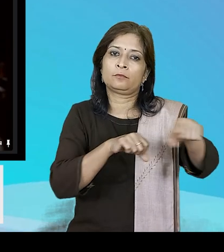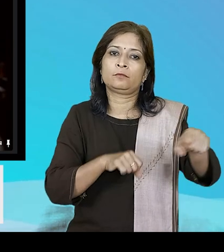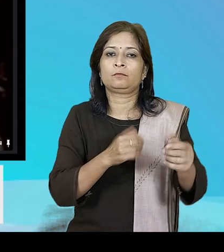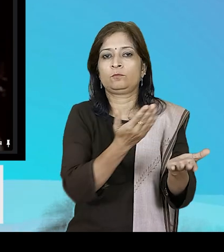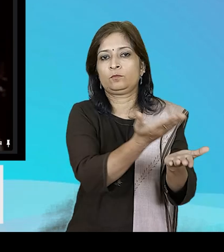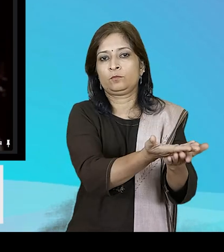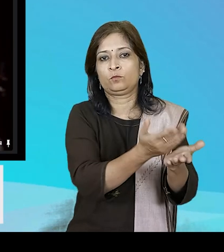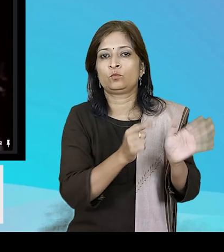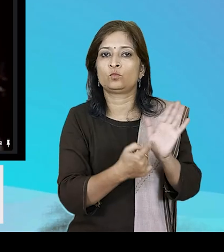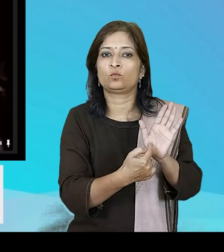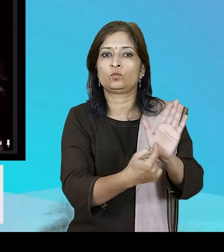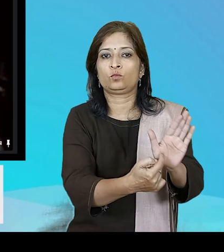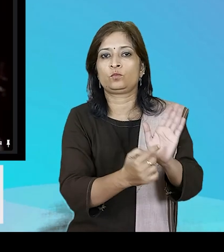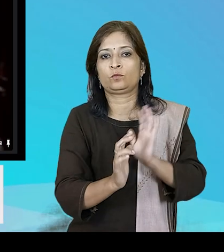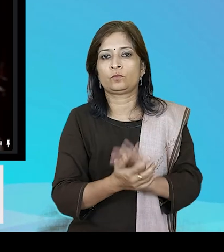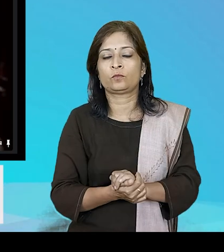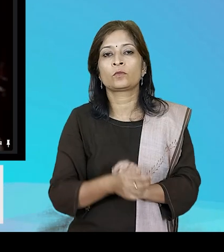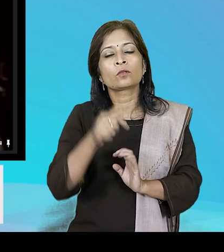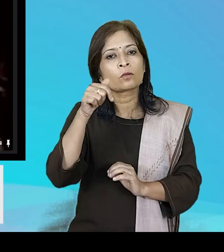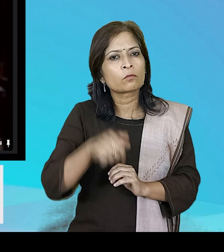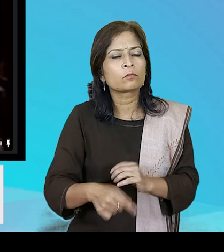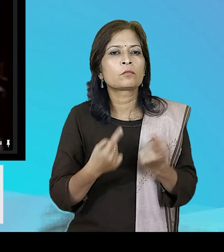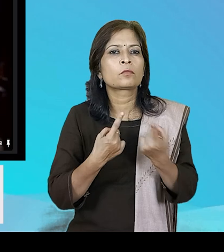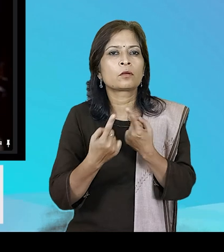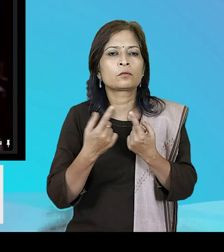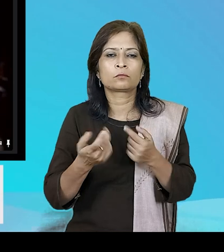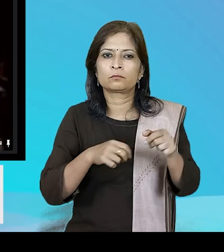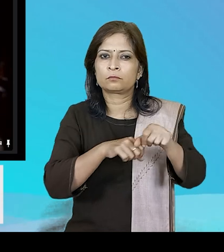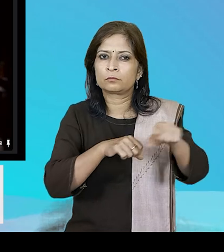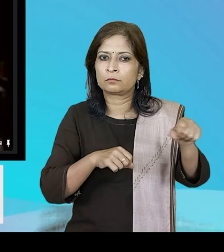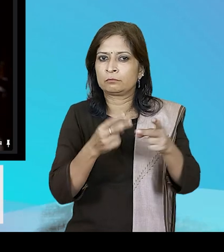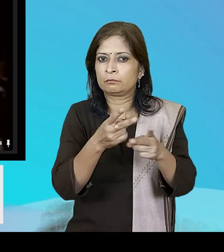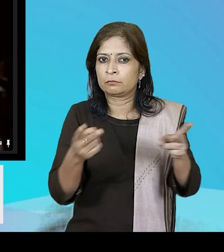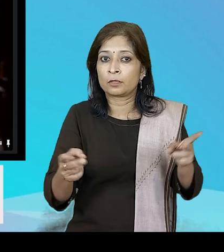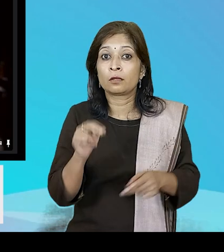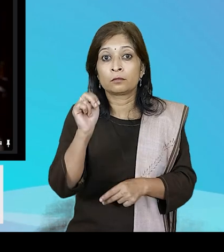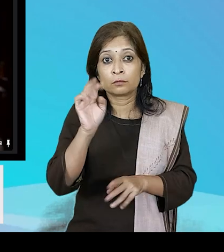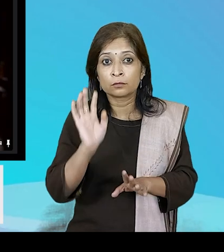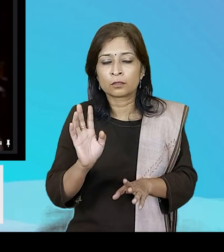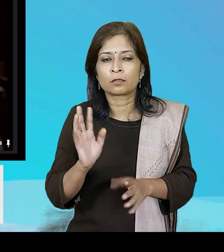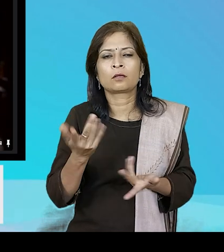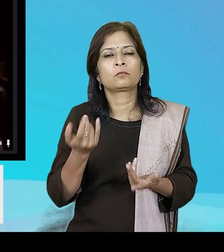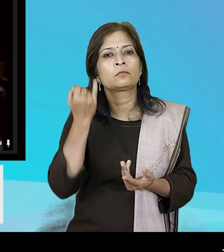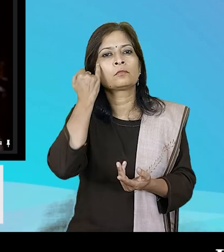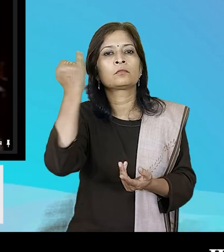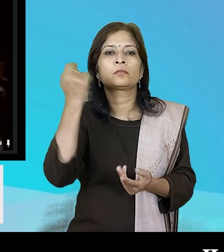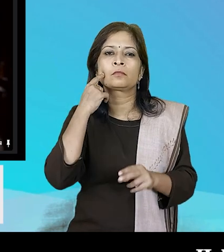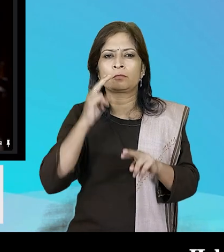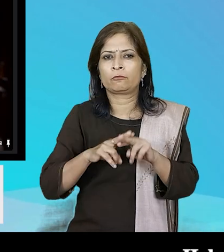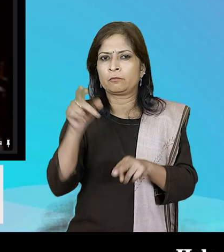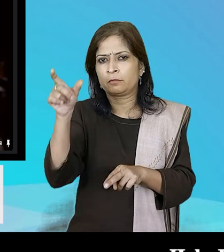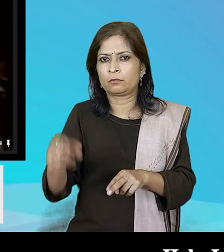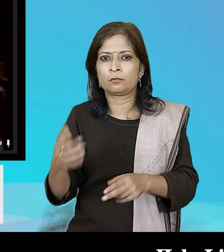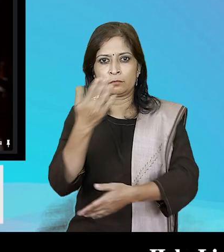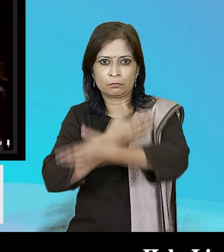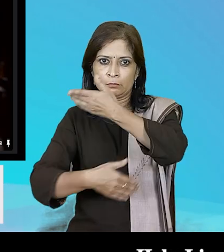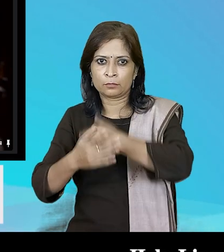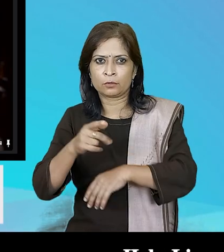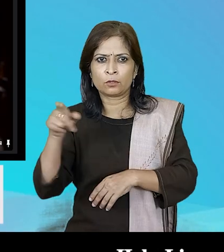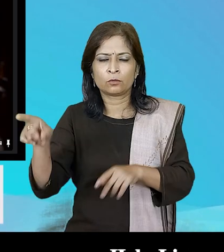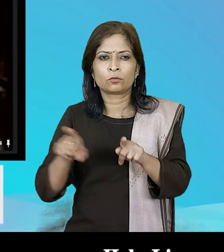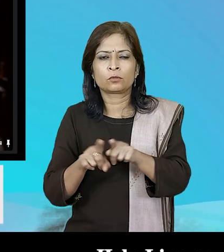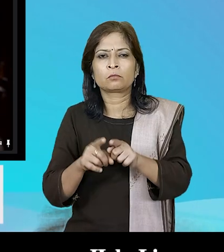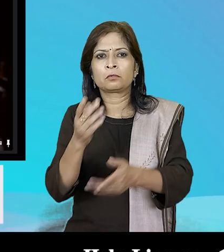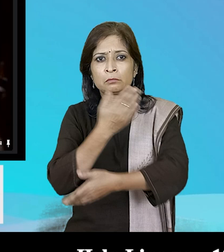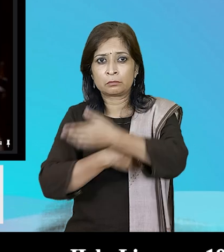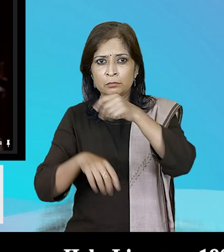person. Okay. Okay, ma'am. So as we are talking about the needed documents, if there is a person with disability, do we